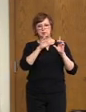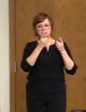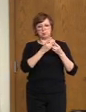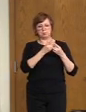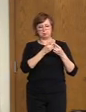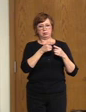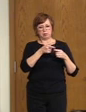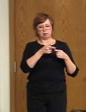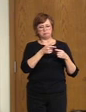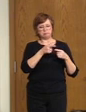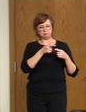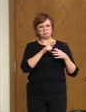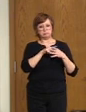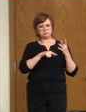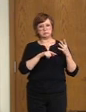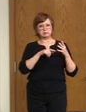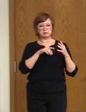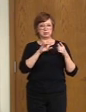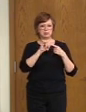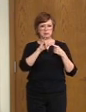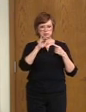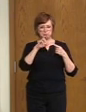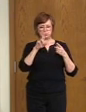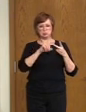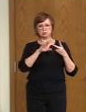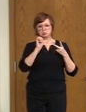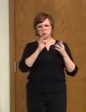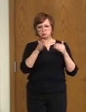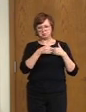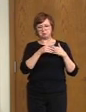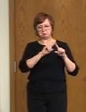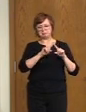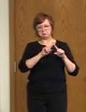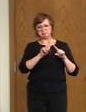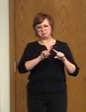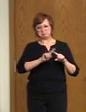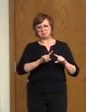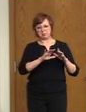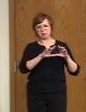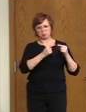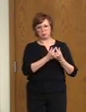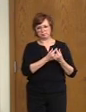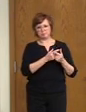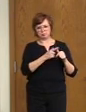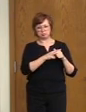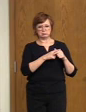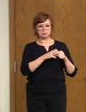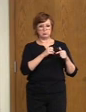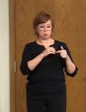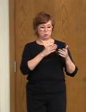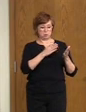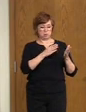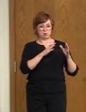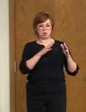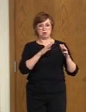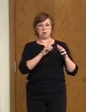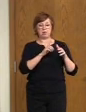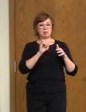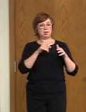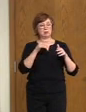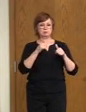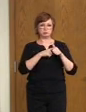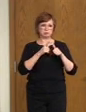to COVID-positive patients, emergency rooms, ICUs. So within the first sort of quarter of next year, as we focus on phase